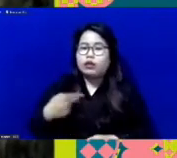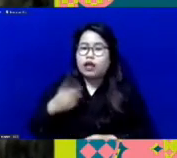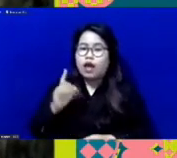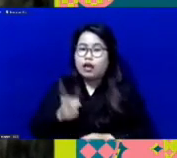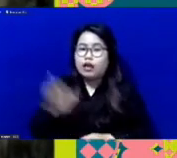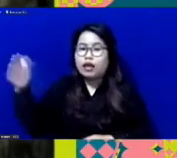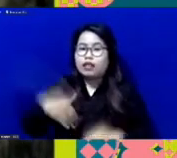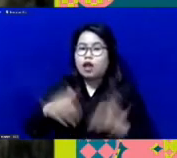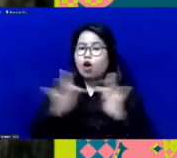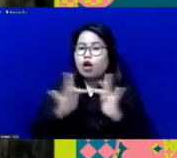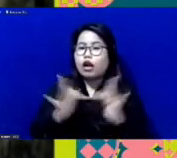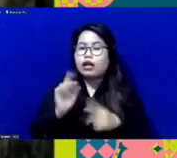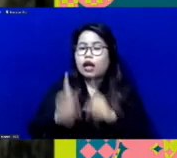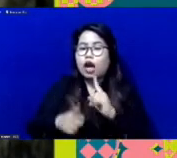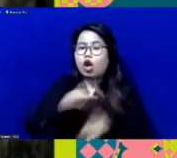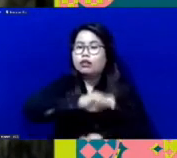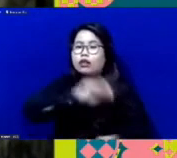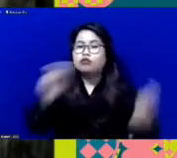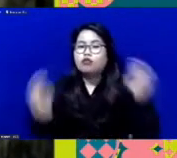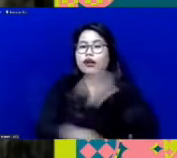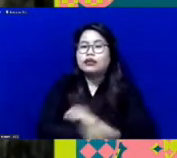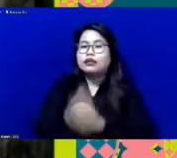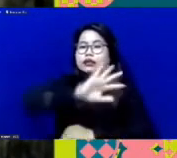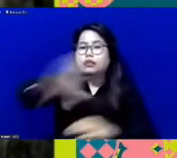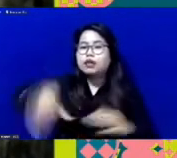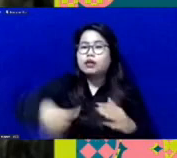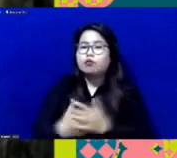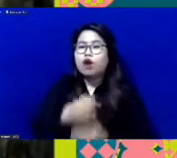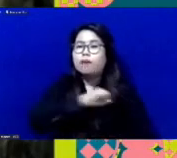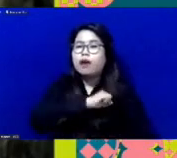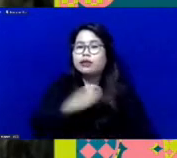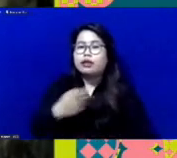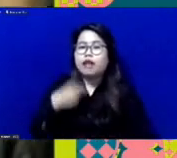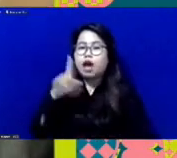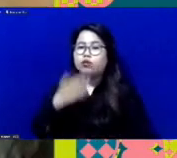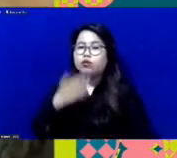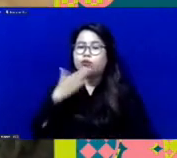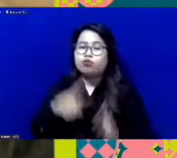start from the core, which is transforming the values and the purpose of the people.